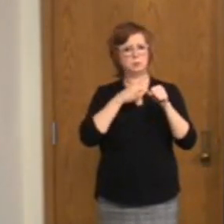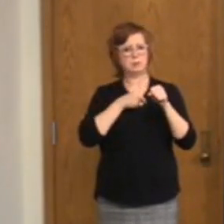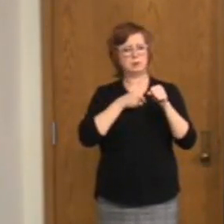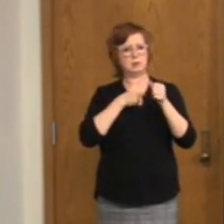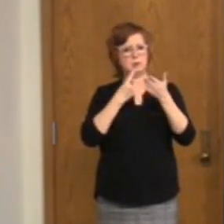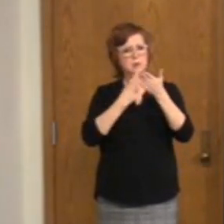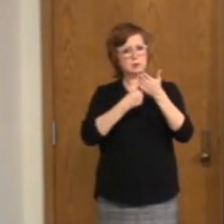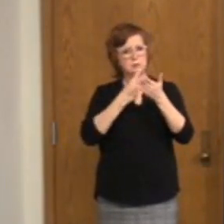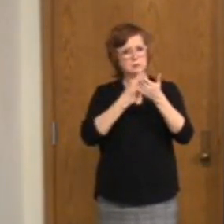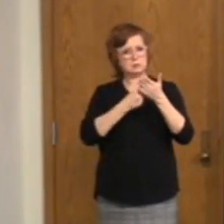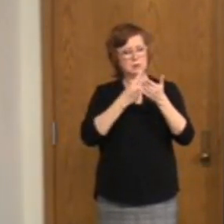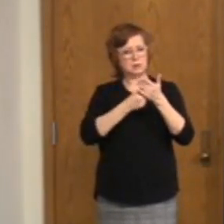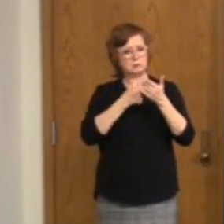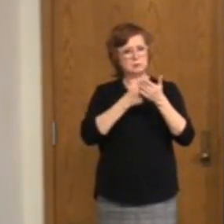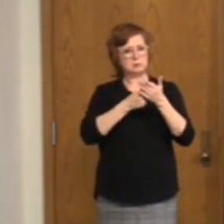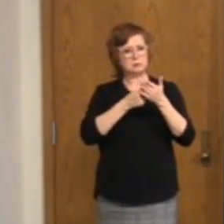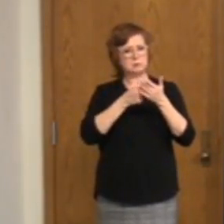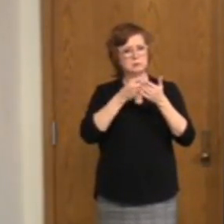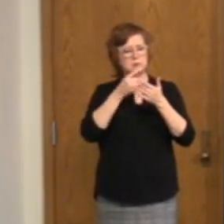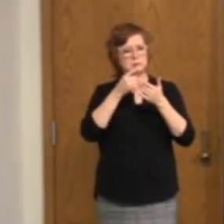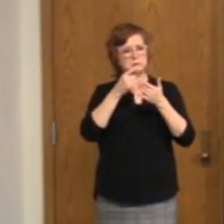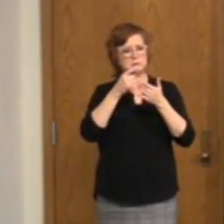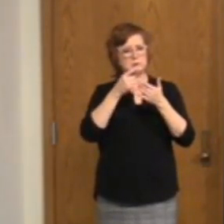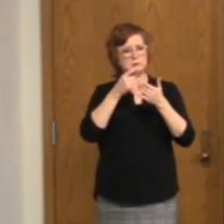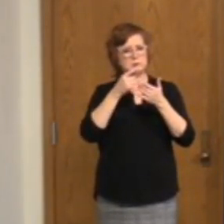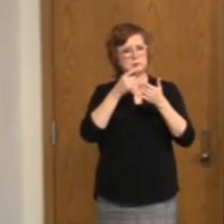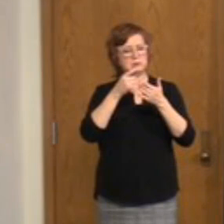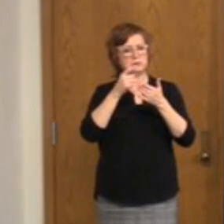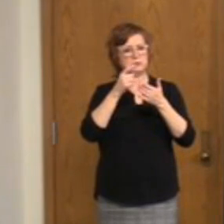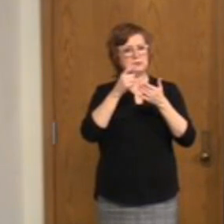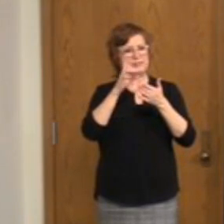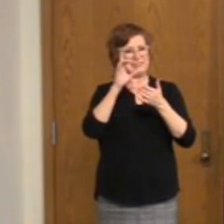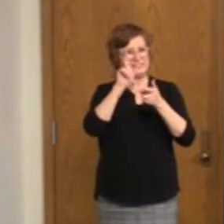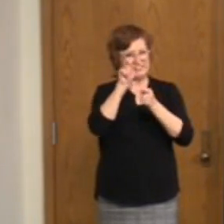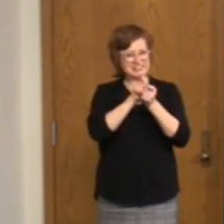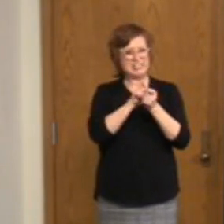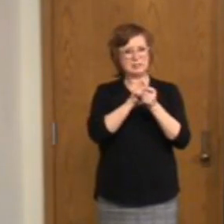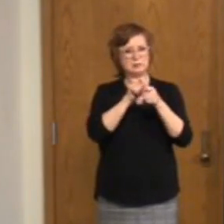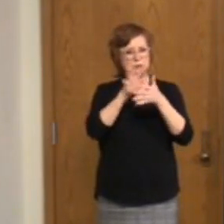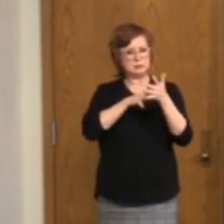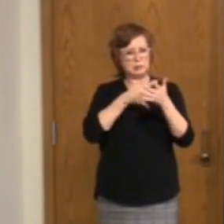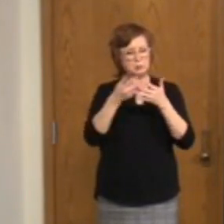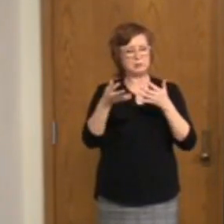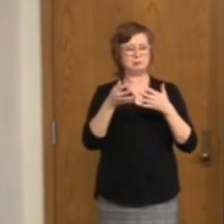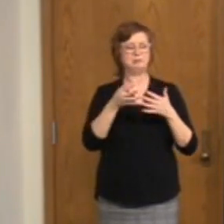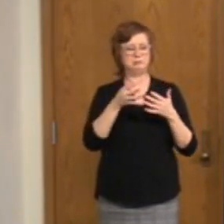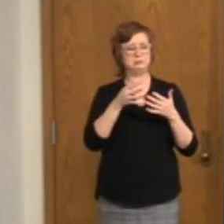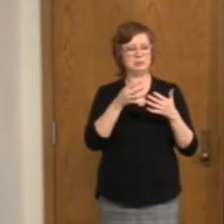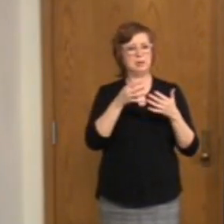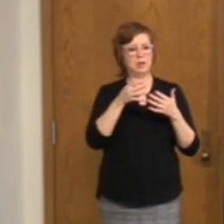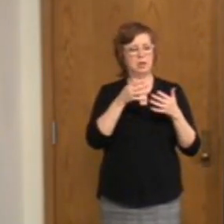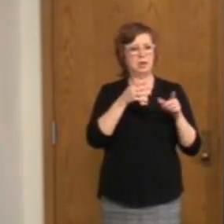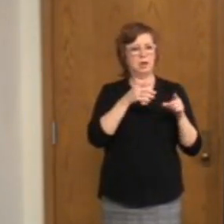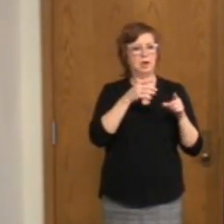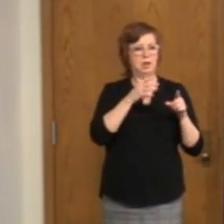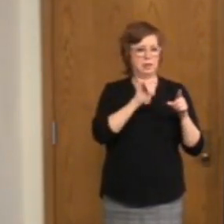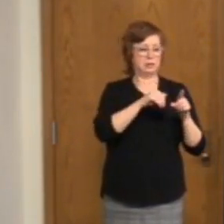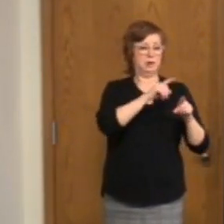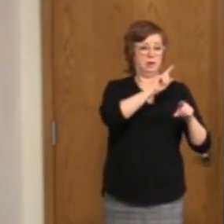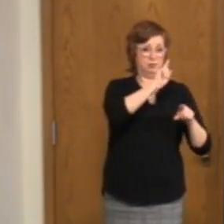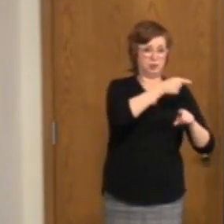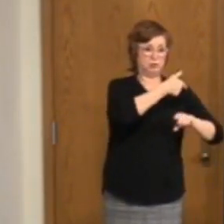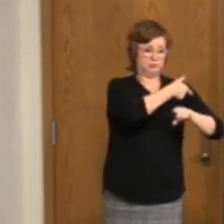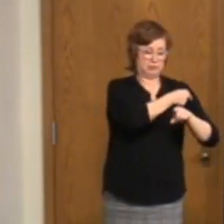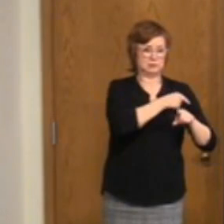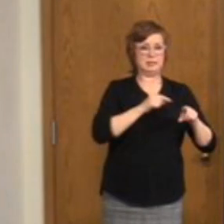to getting life back to normal is that 4-month interval on the between the first and second dose. What that